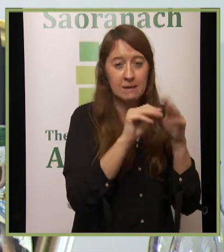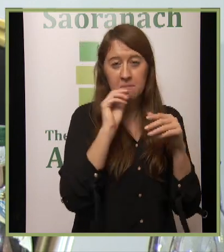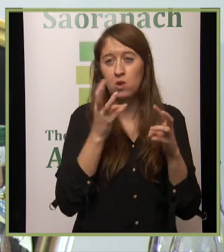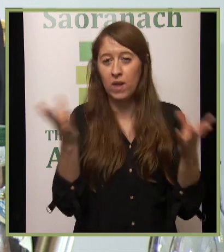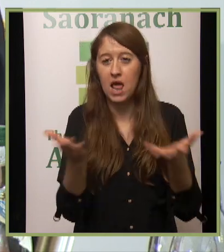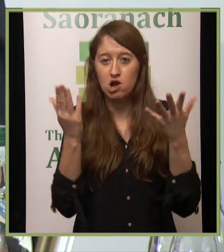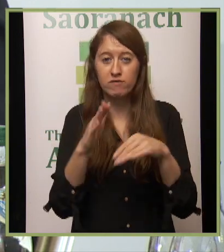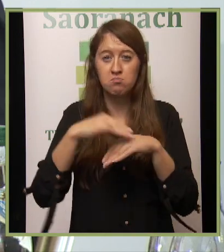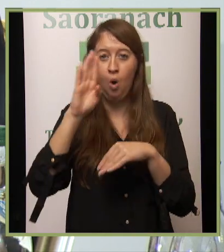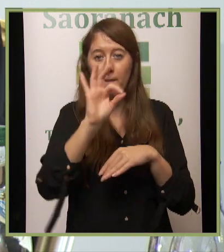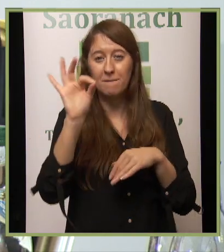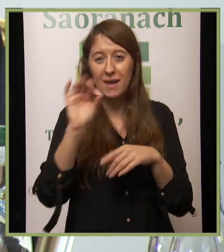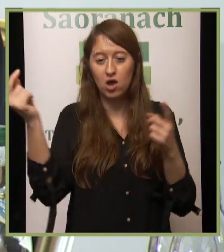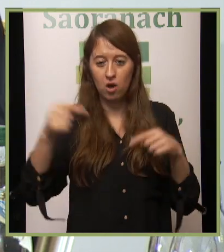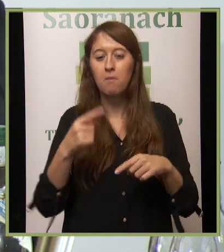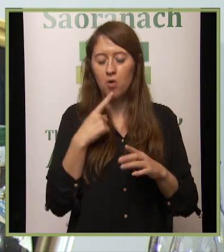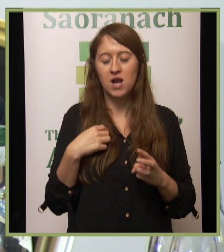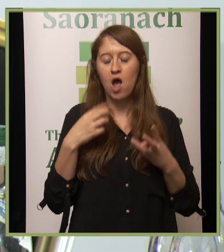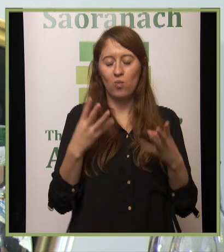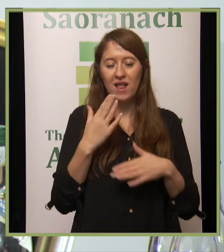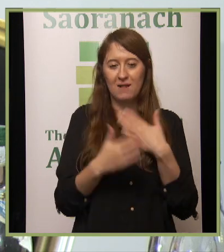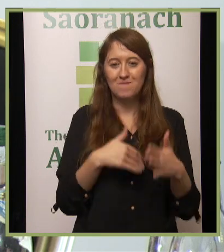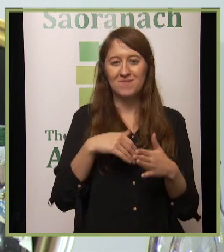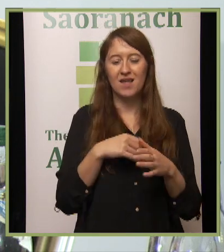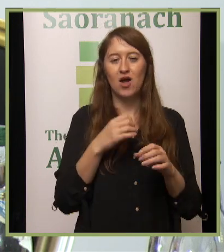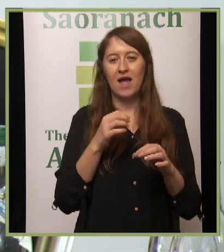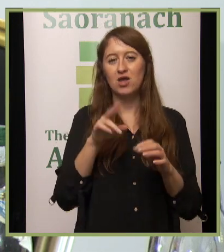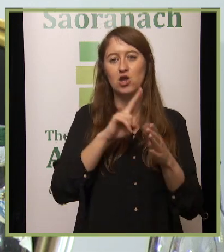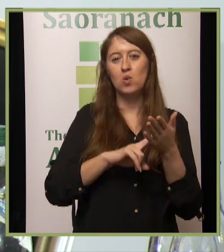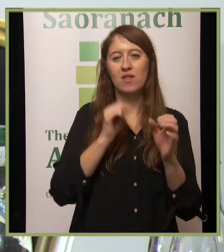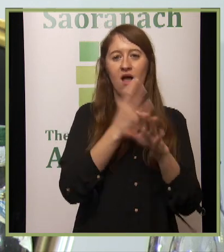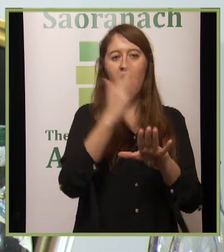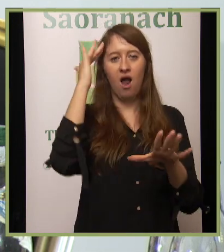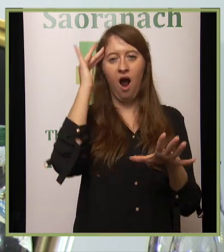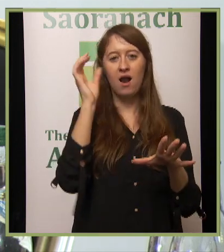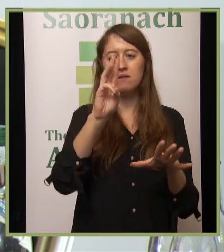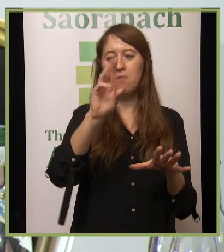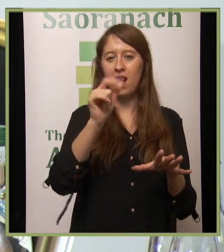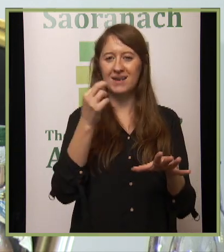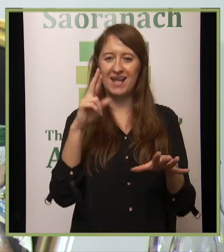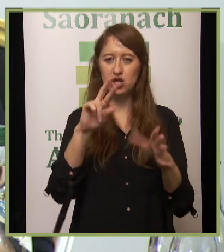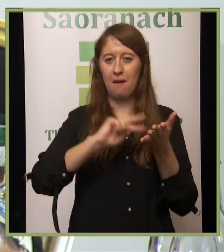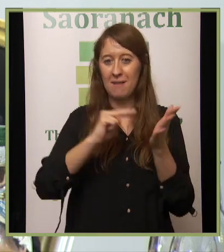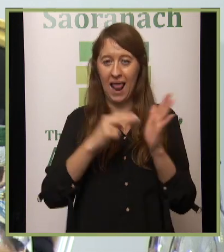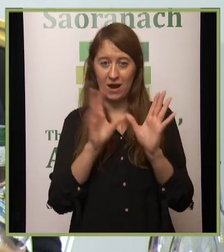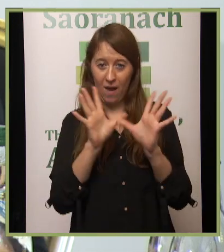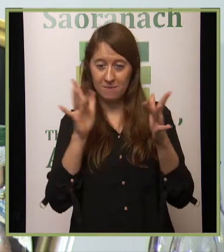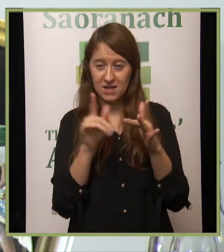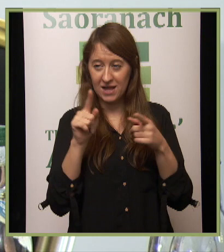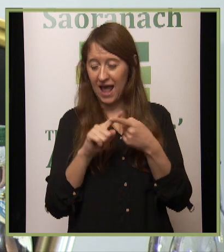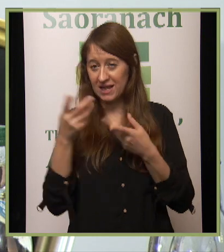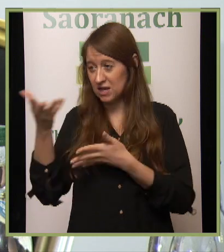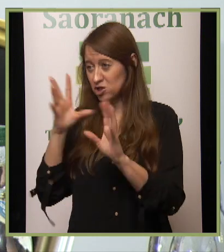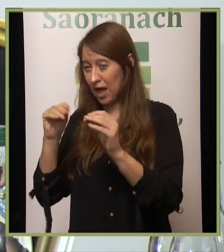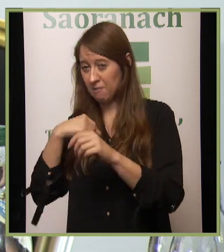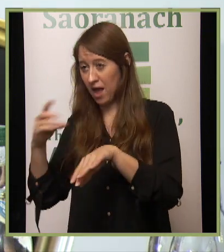that. But I'm going to go to the All Ireland Pollinator Plan website, figure out the plants, talk to my husband, because he's much better at gardening than I am, and get them